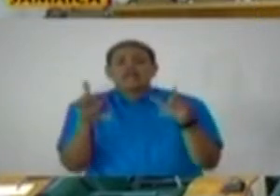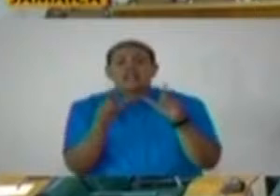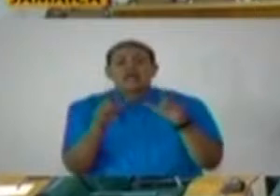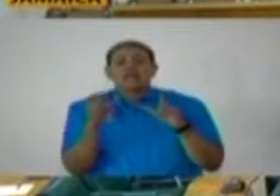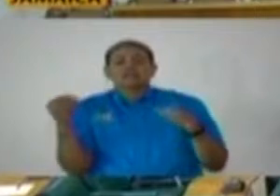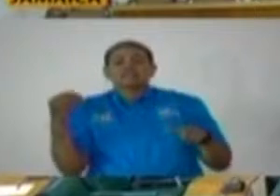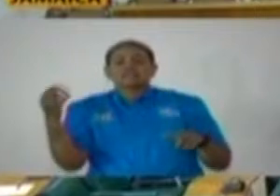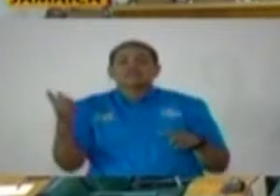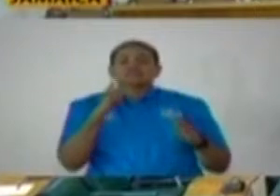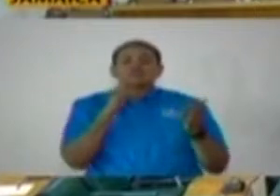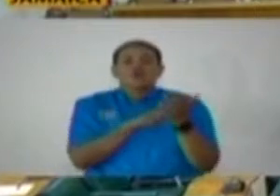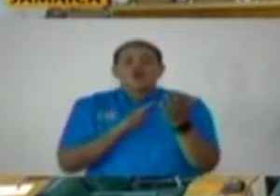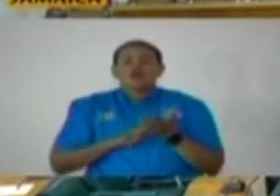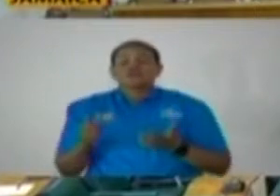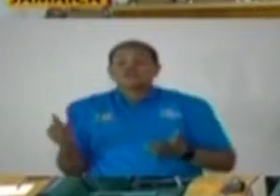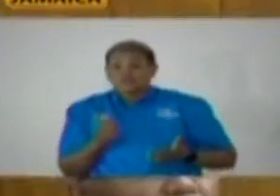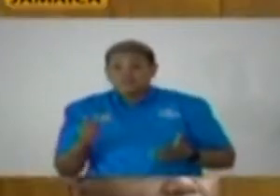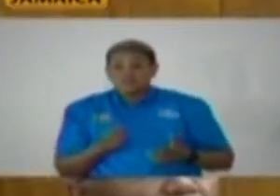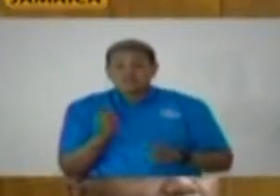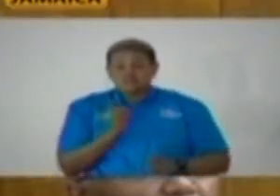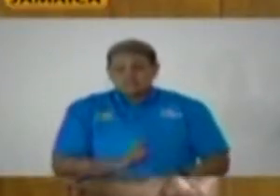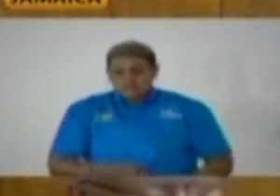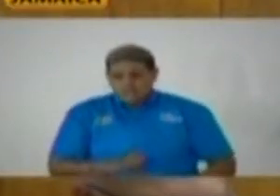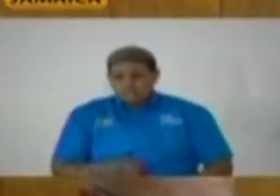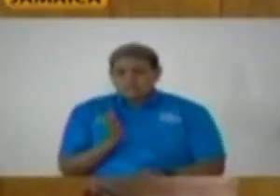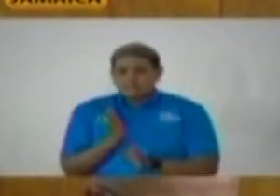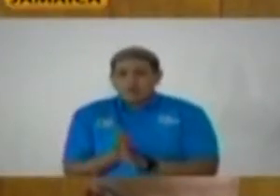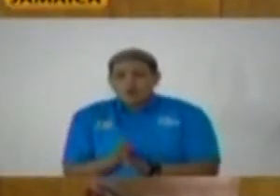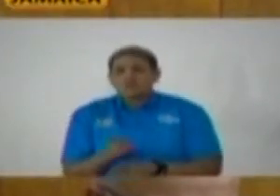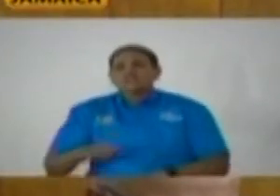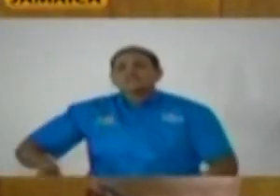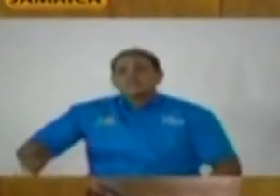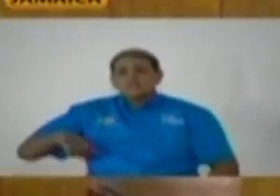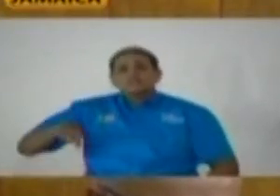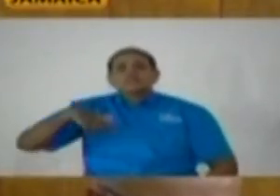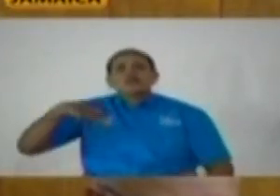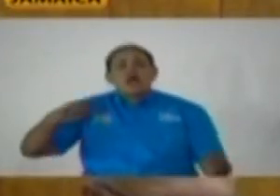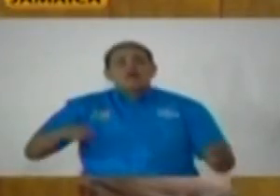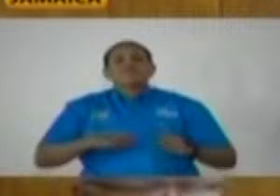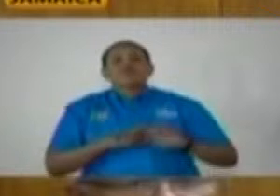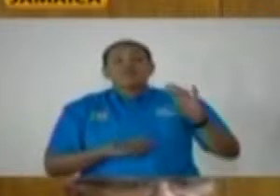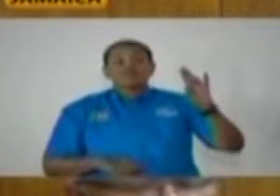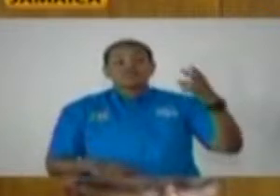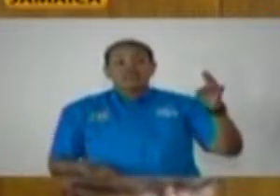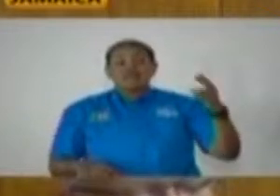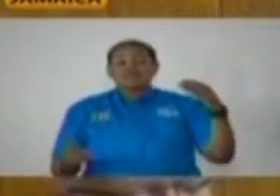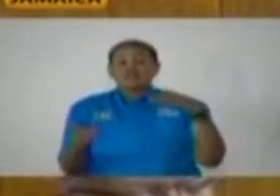to contract carriage, hackney carriage, and route taxis from